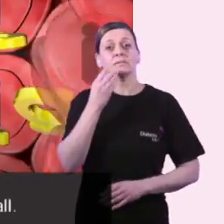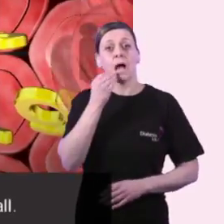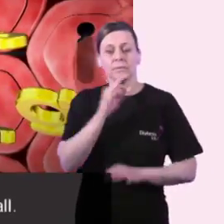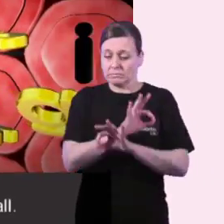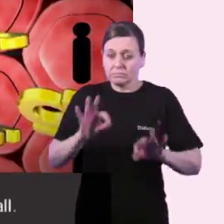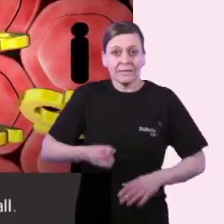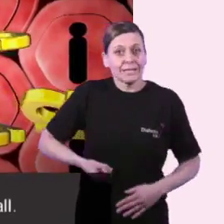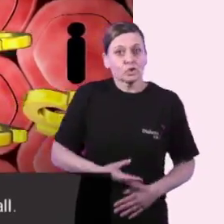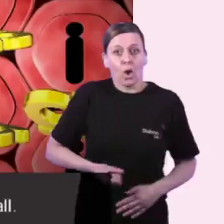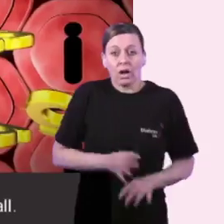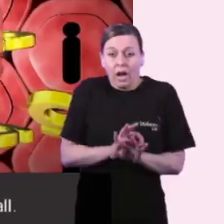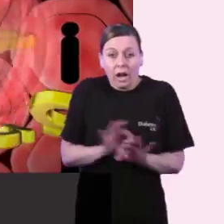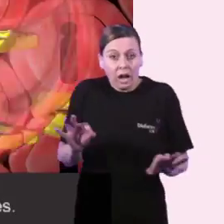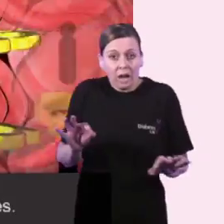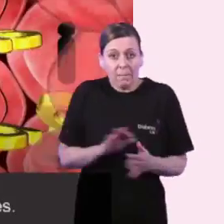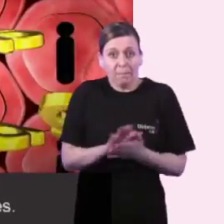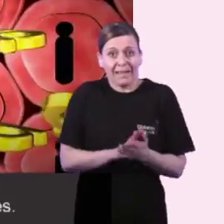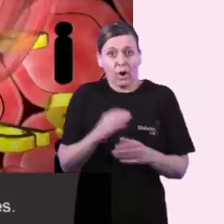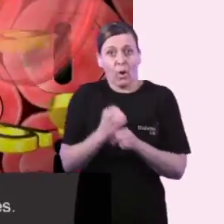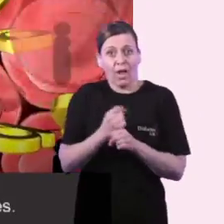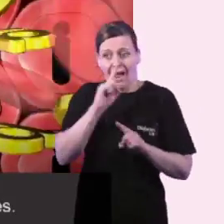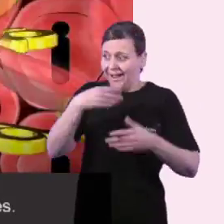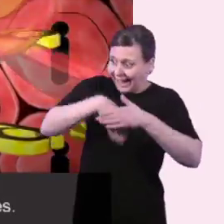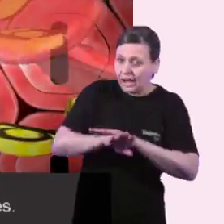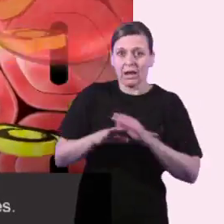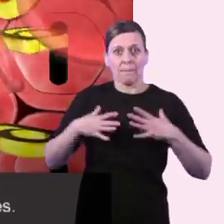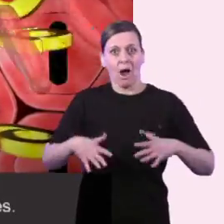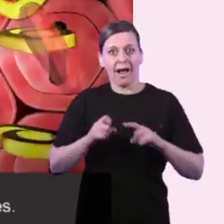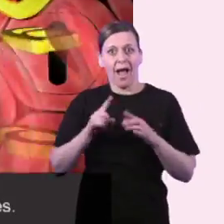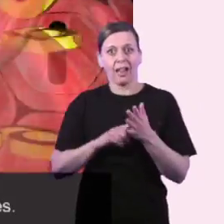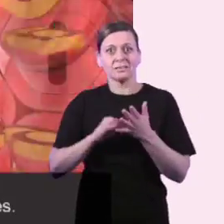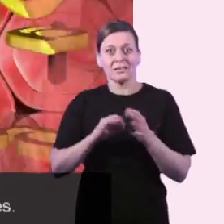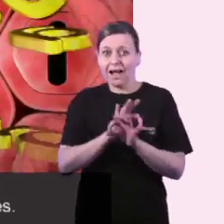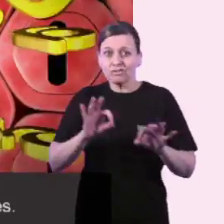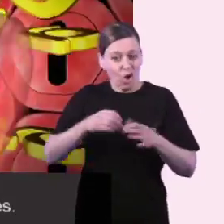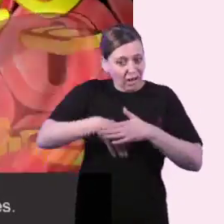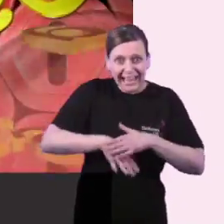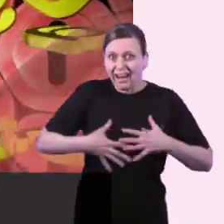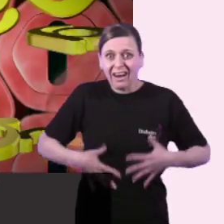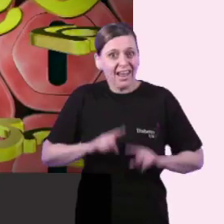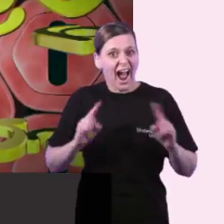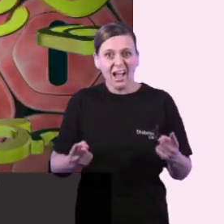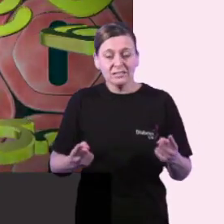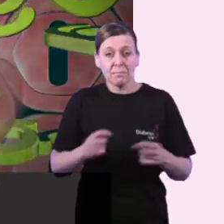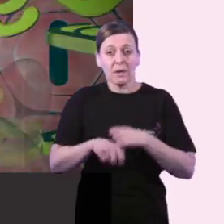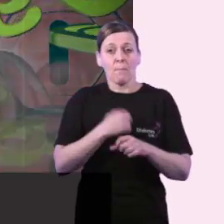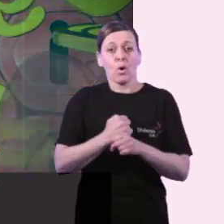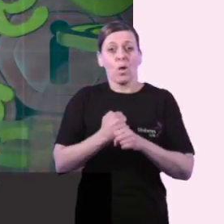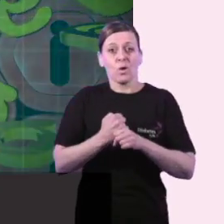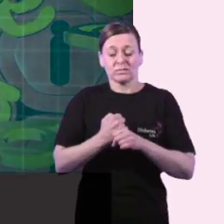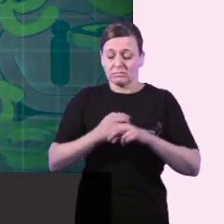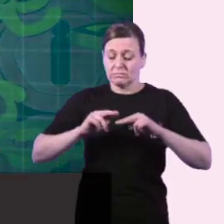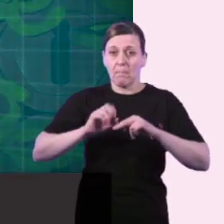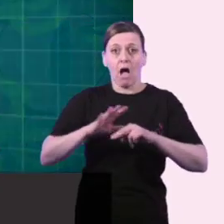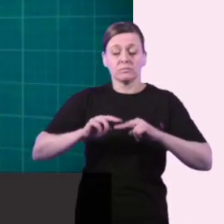the body cells at all. So the level of glucose in the blood rises and rises. The body tries to get